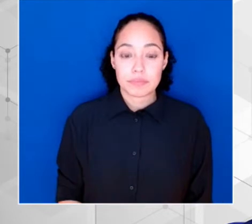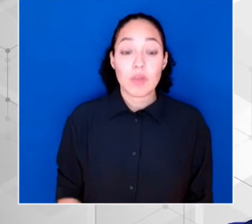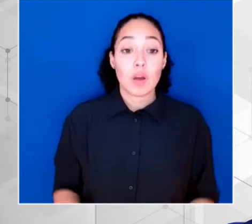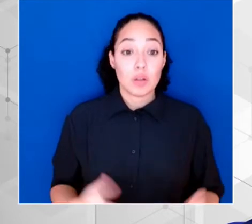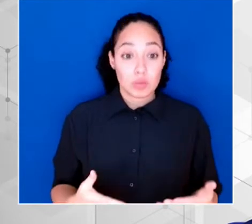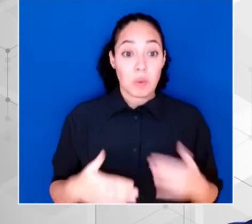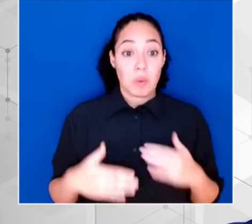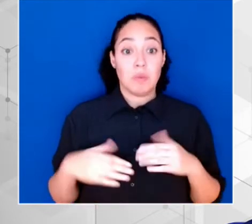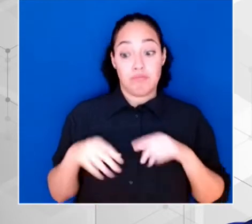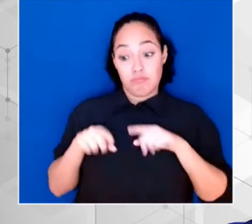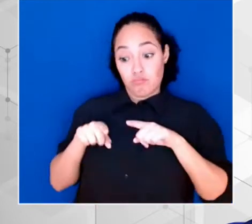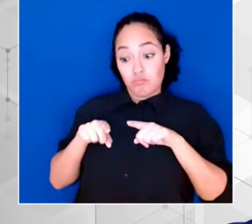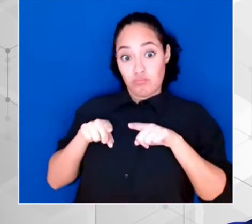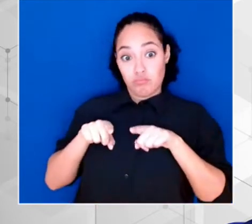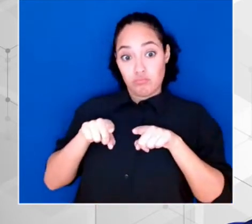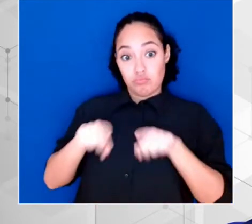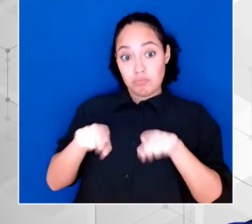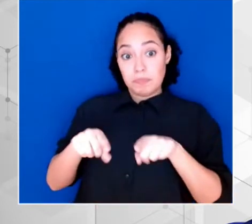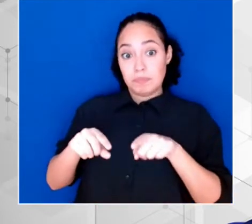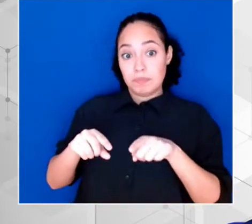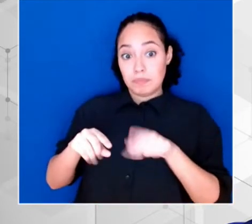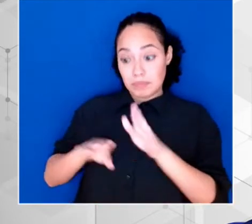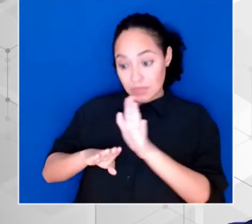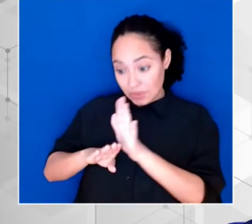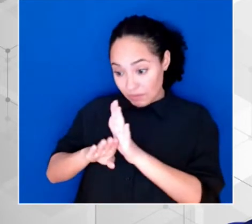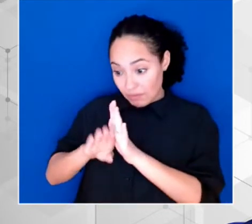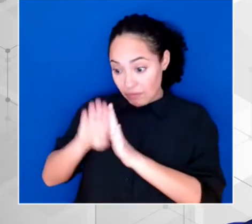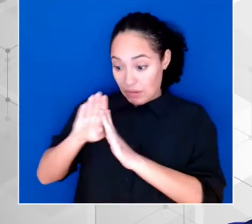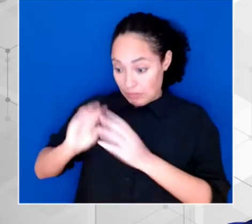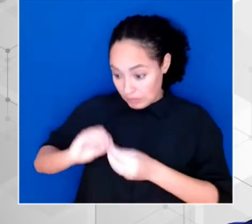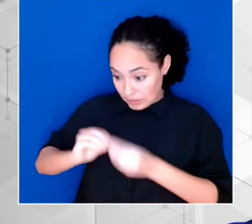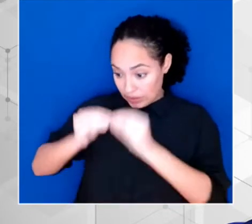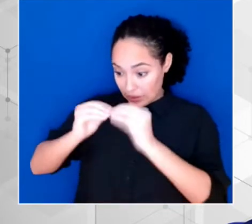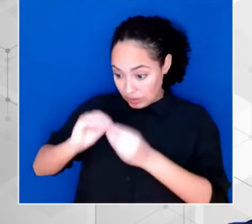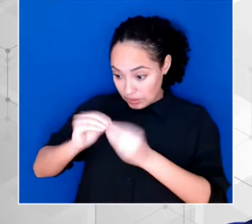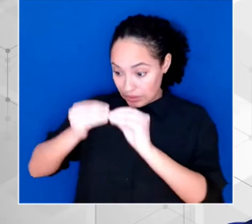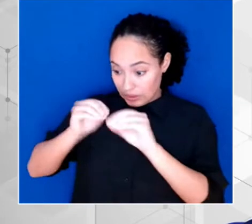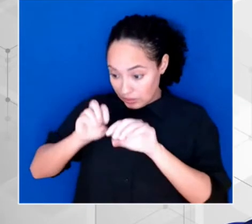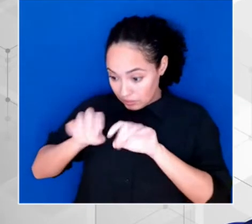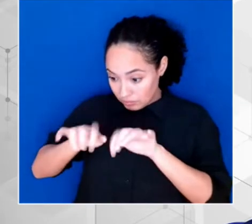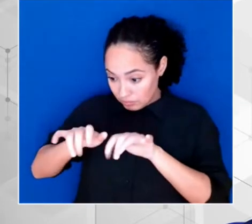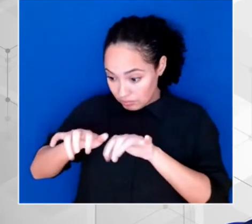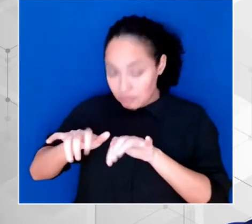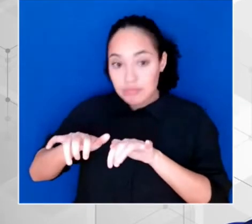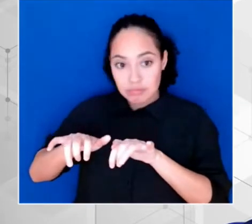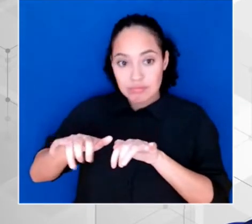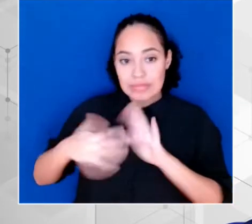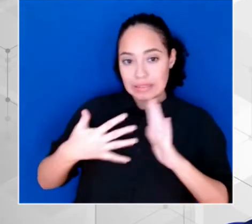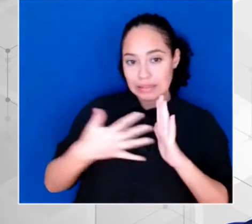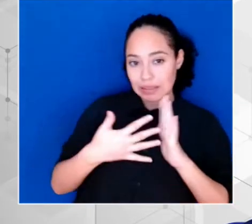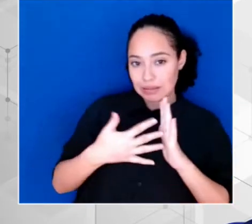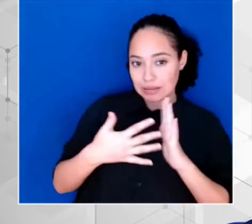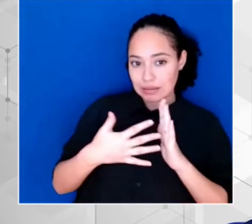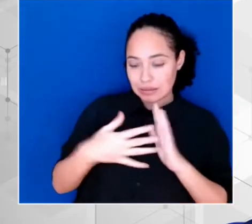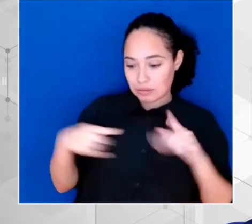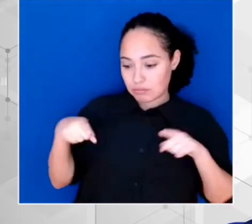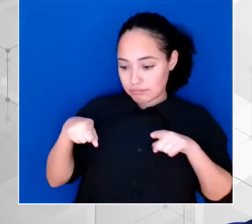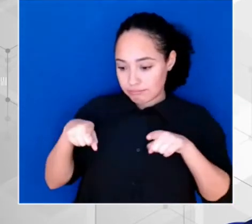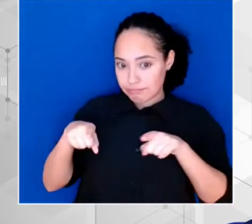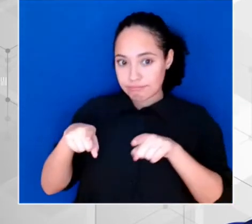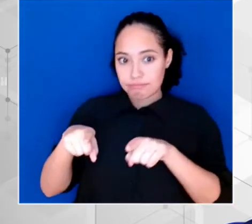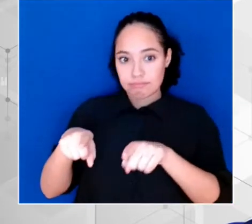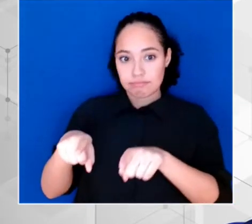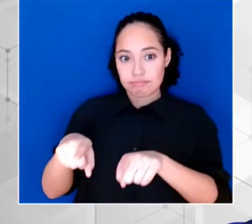applications. The next one is write your own unit tests. I think